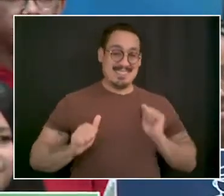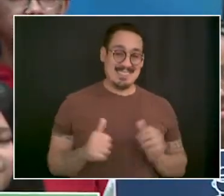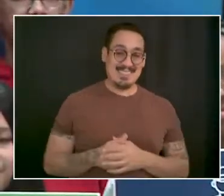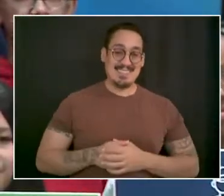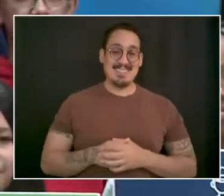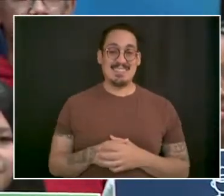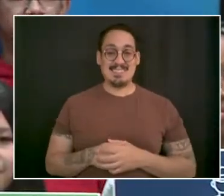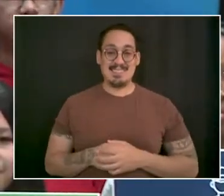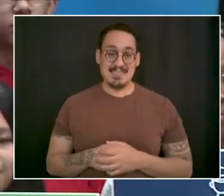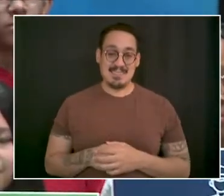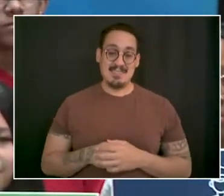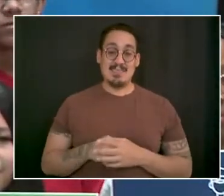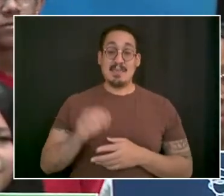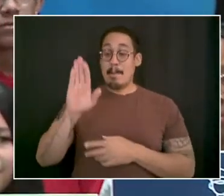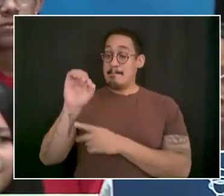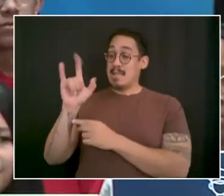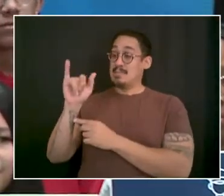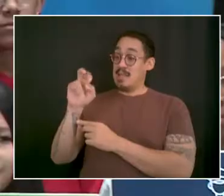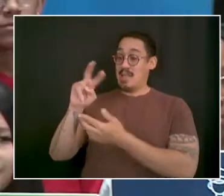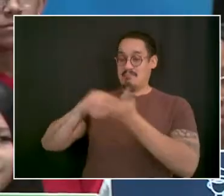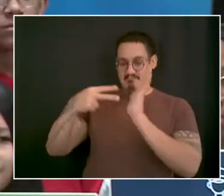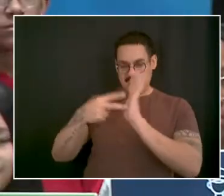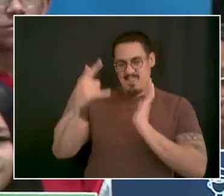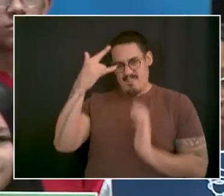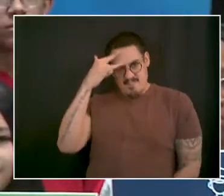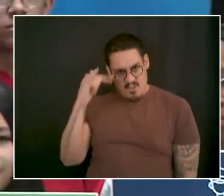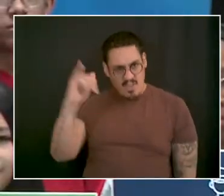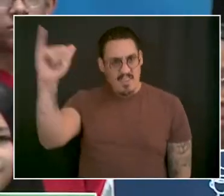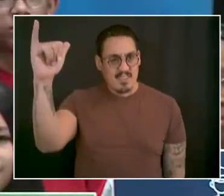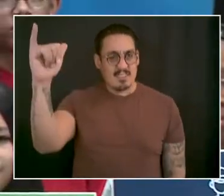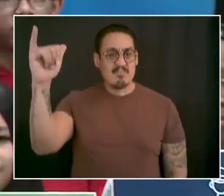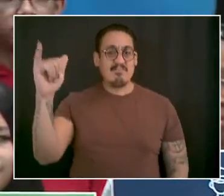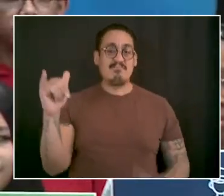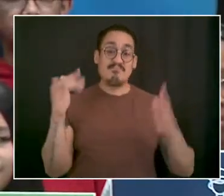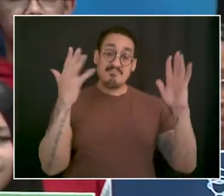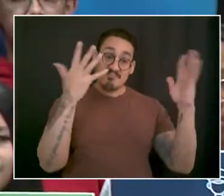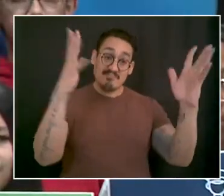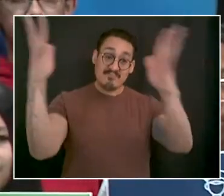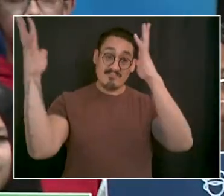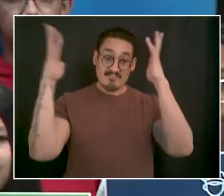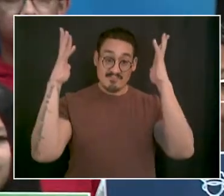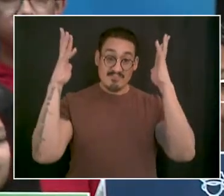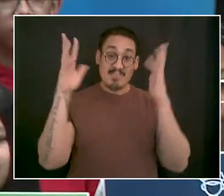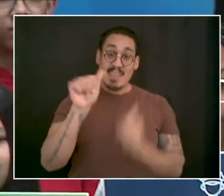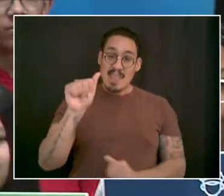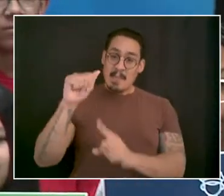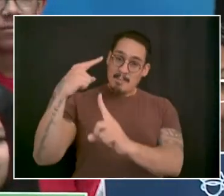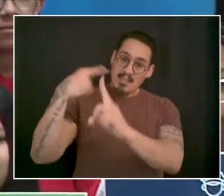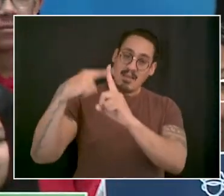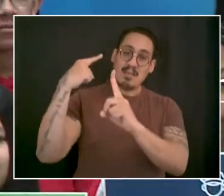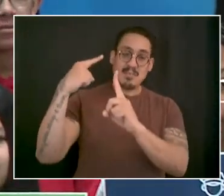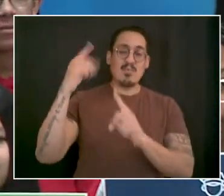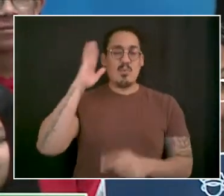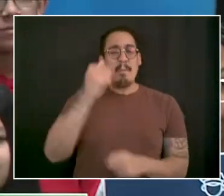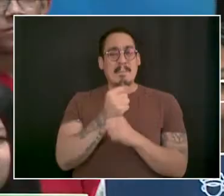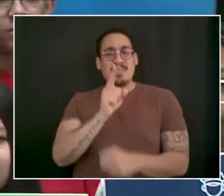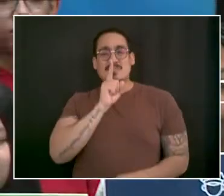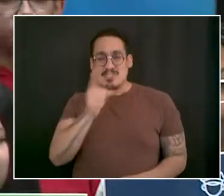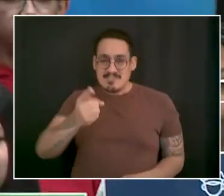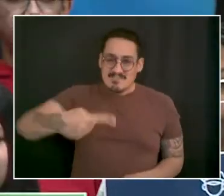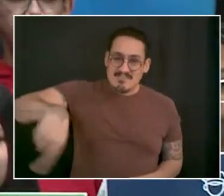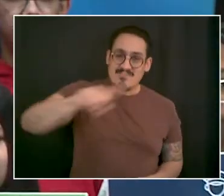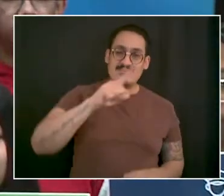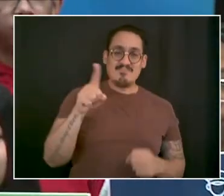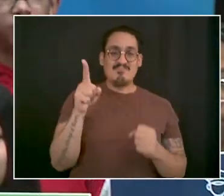Baseline is forever. Baseline is forever. Great job. You get an A+ for that, and we're going to make sure we resonate